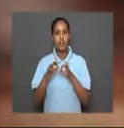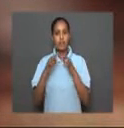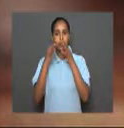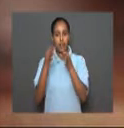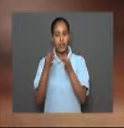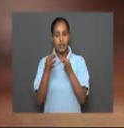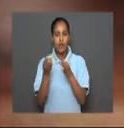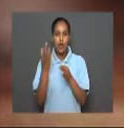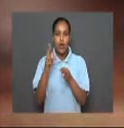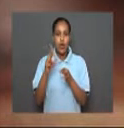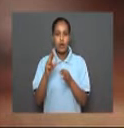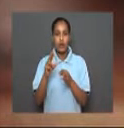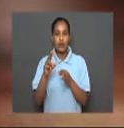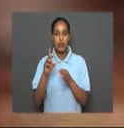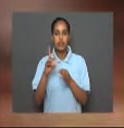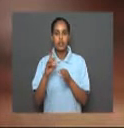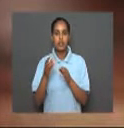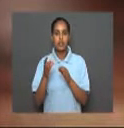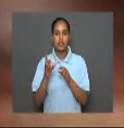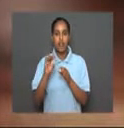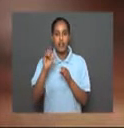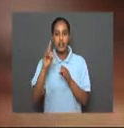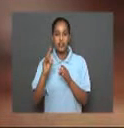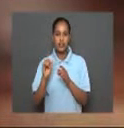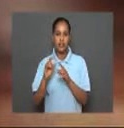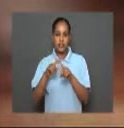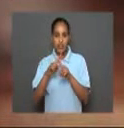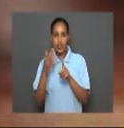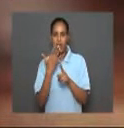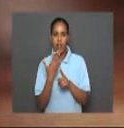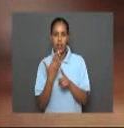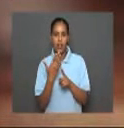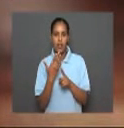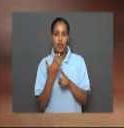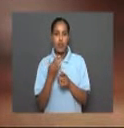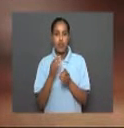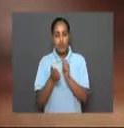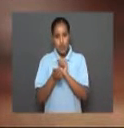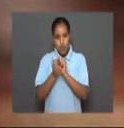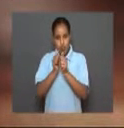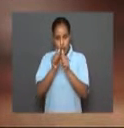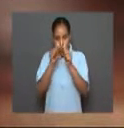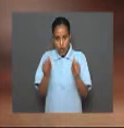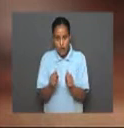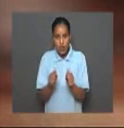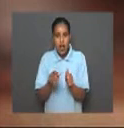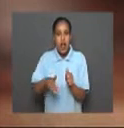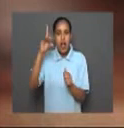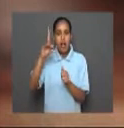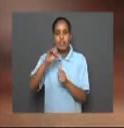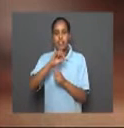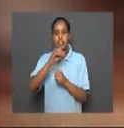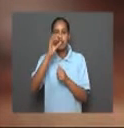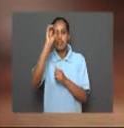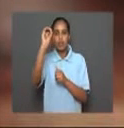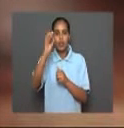transparent or dyed different colors and can be cast into molds that have a high degree of